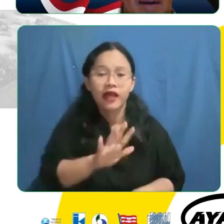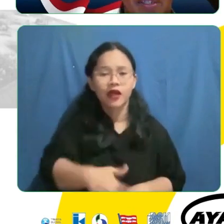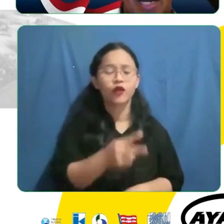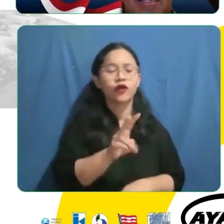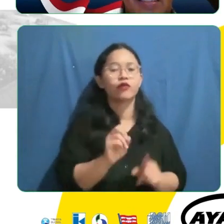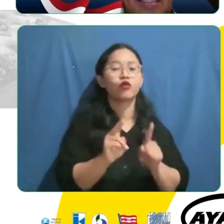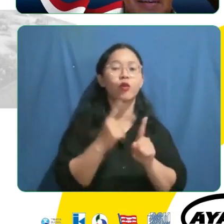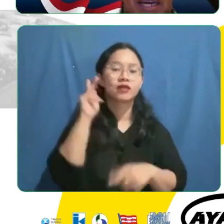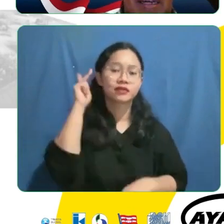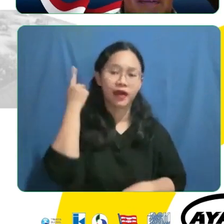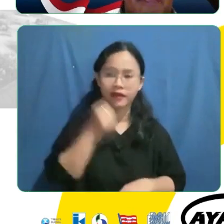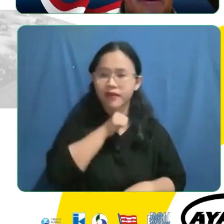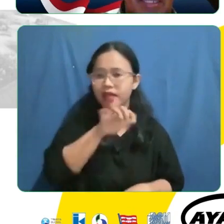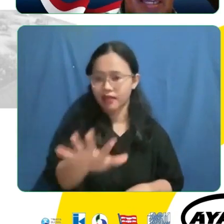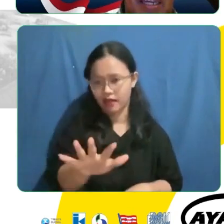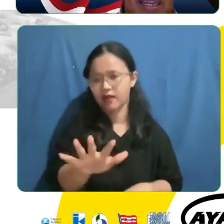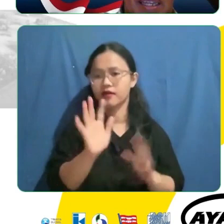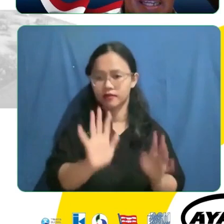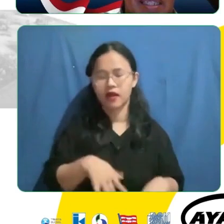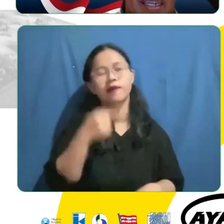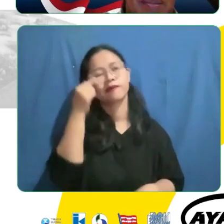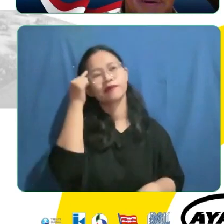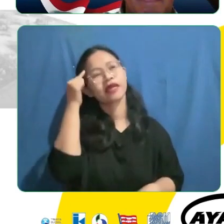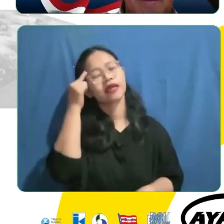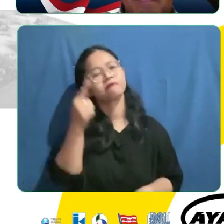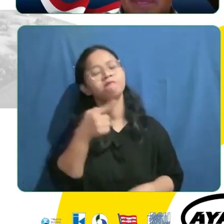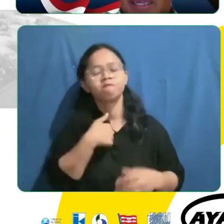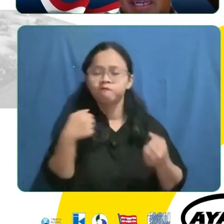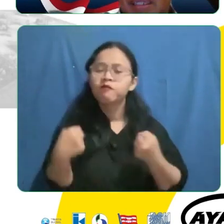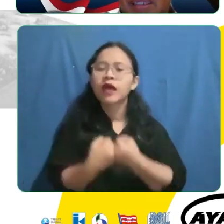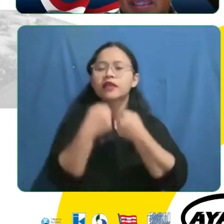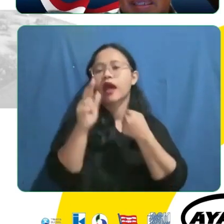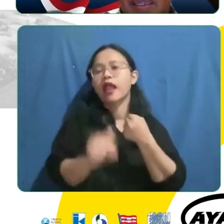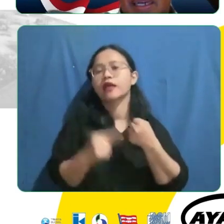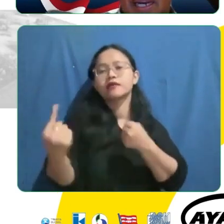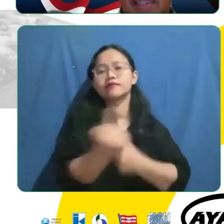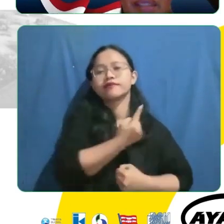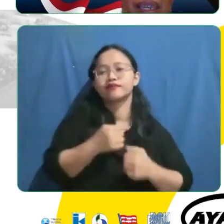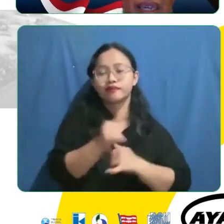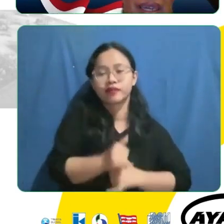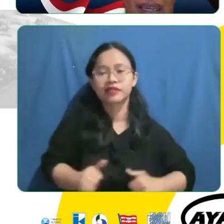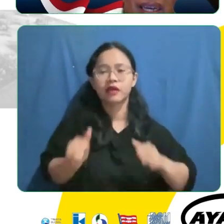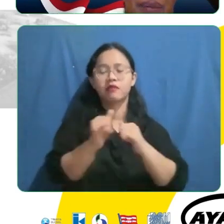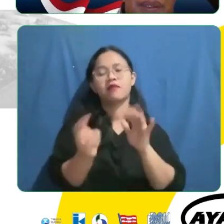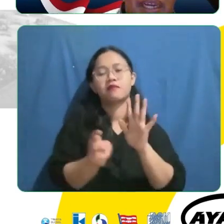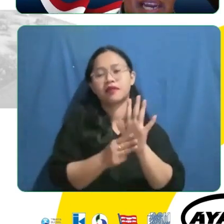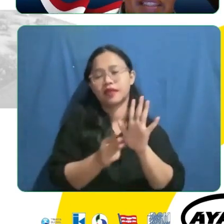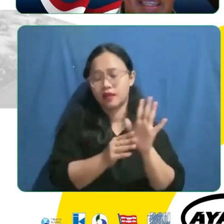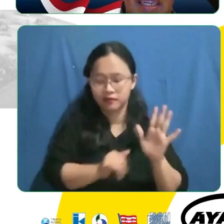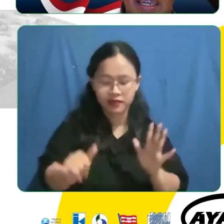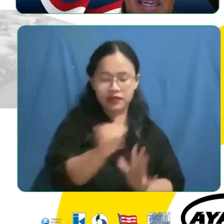our challenge. We can avoid this problem, yeah, as the health expert,